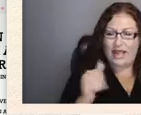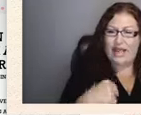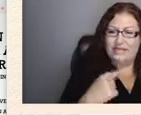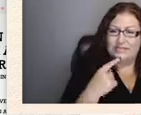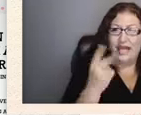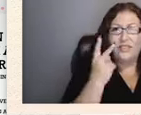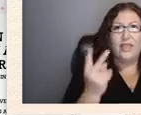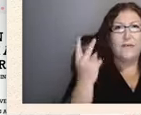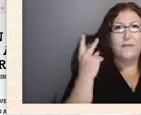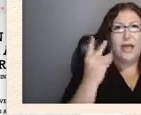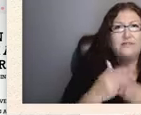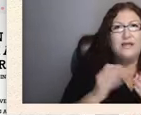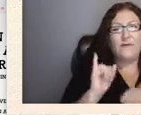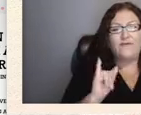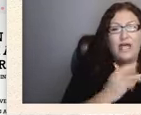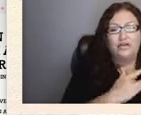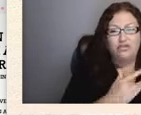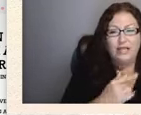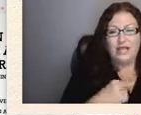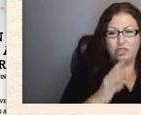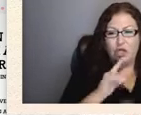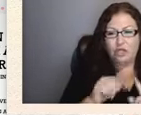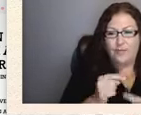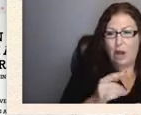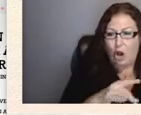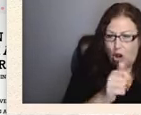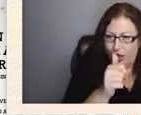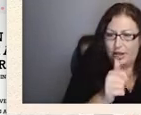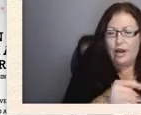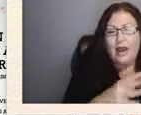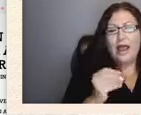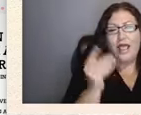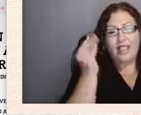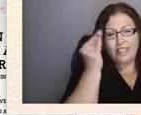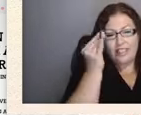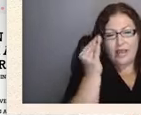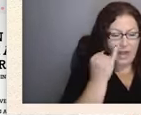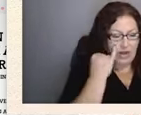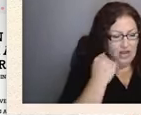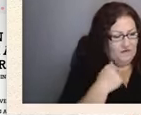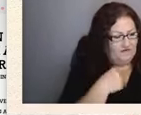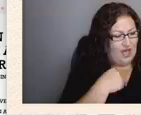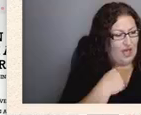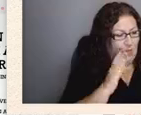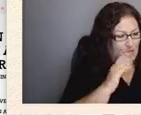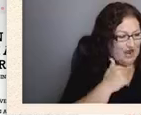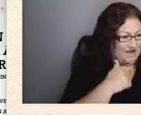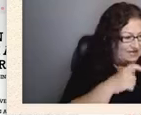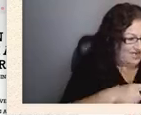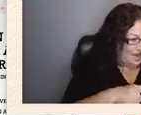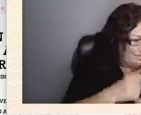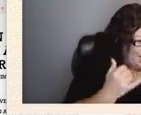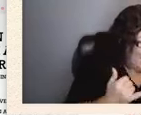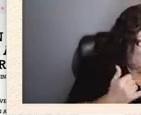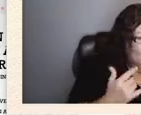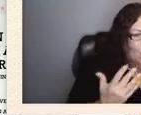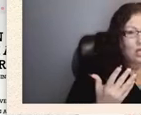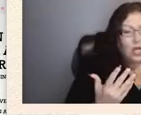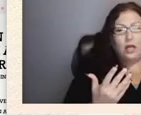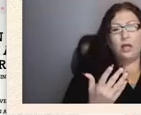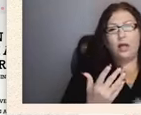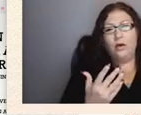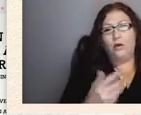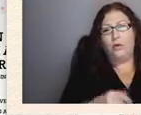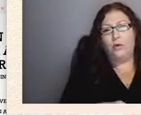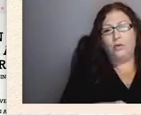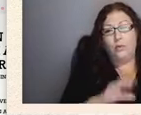those traits that I talked about earlier, and think about whether you would have time now within the